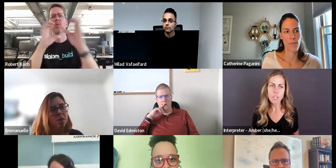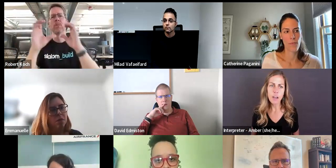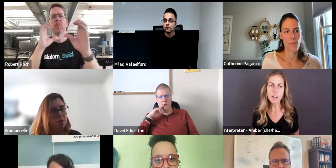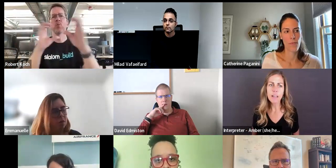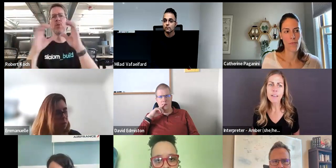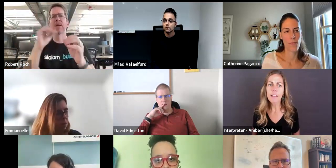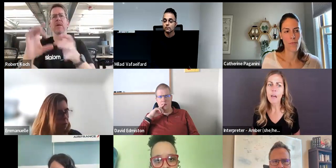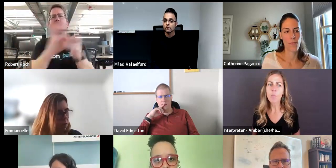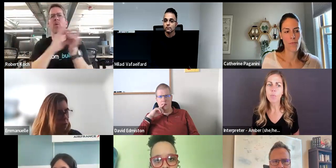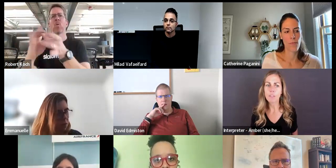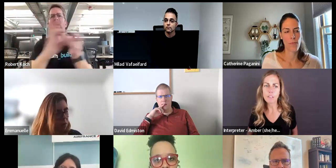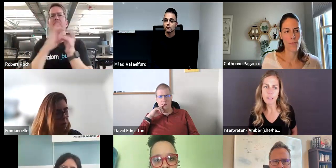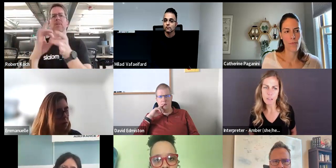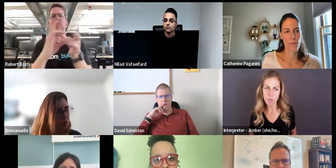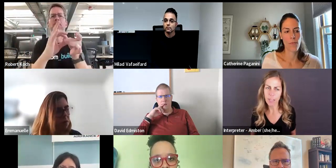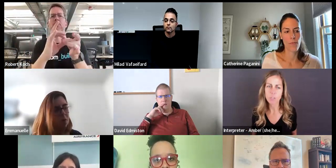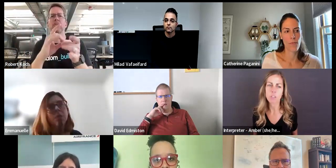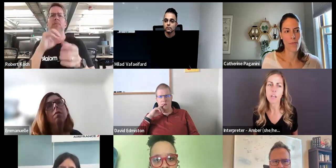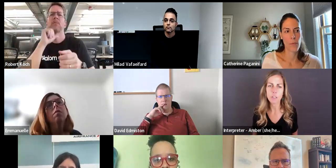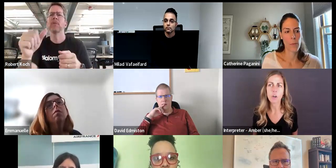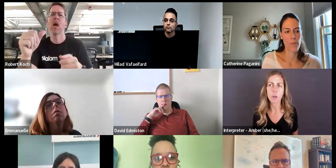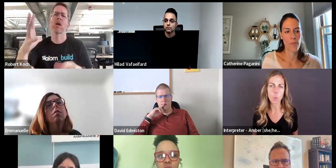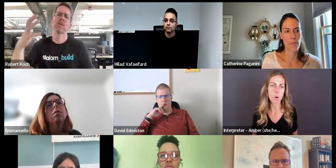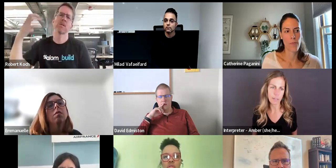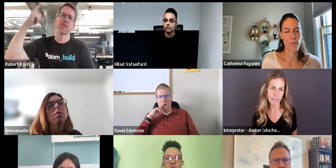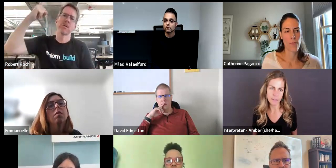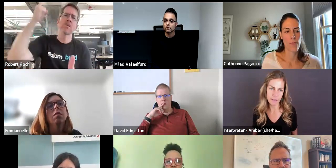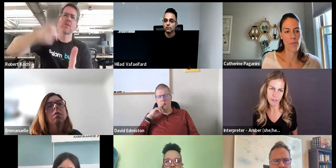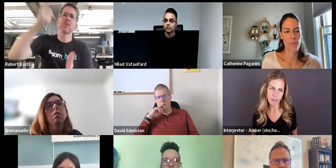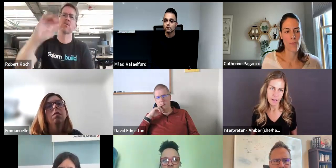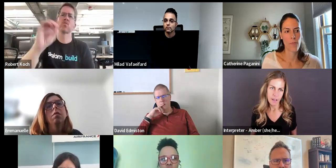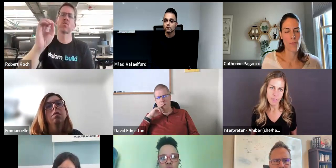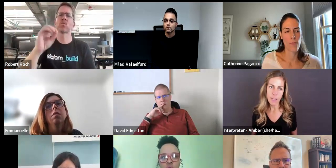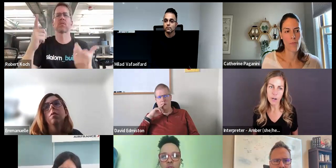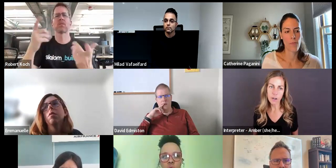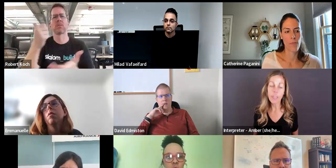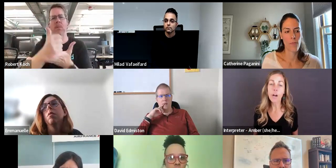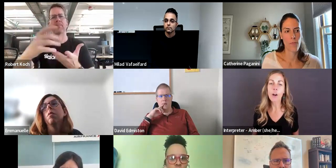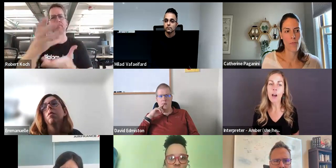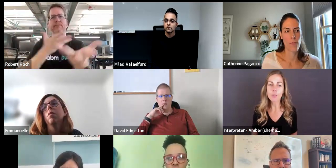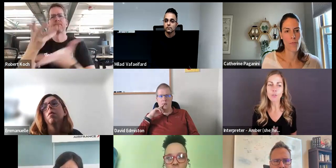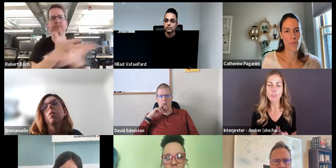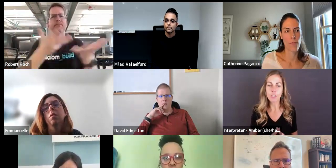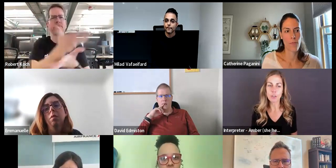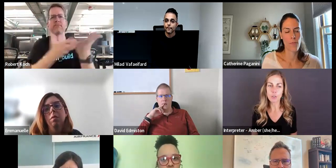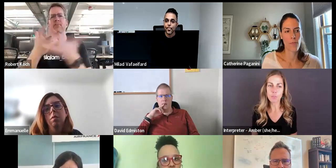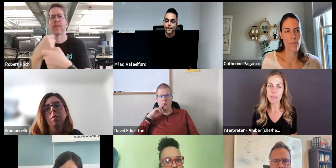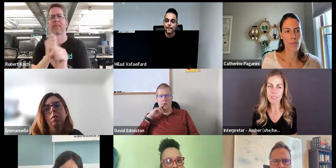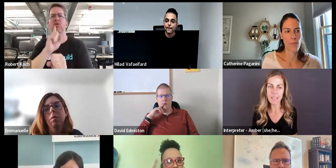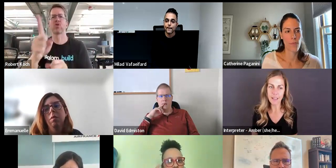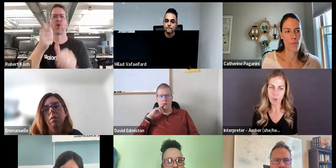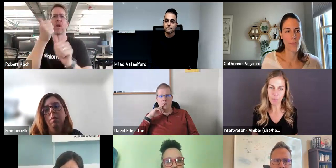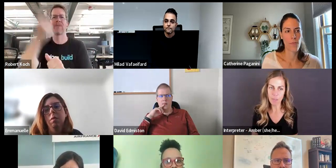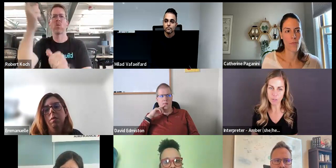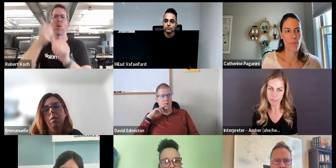The chair can then help facilitate communication and coordinate. They are not the chair to be